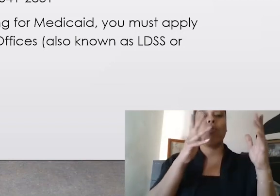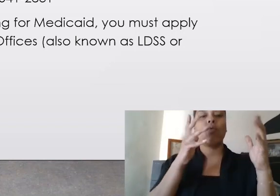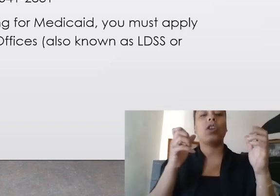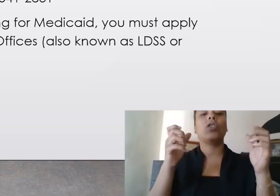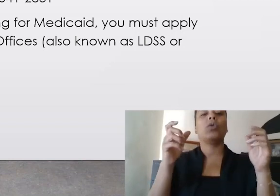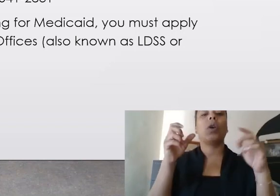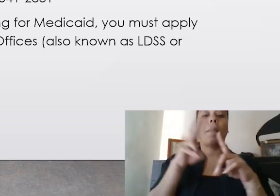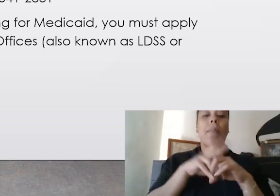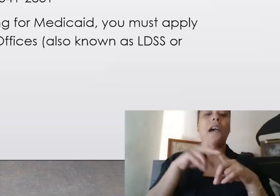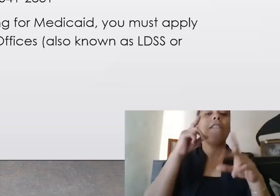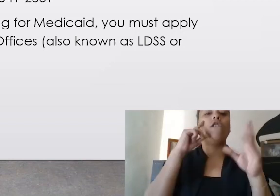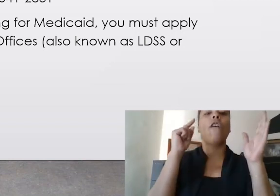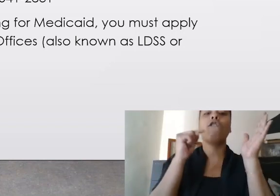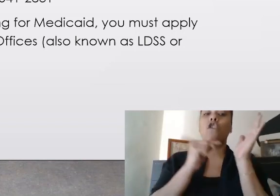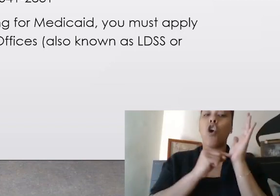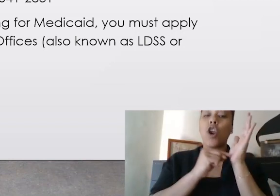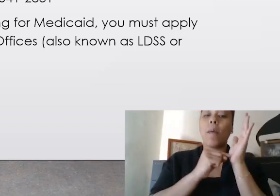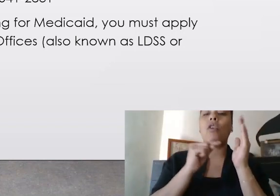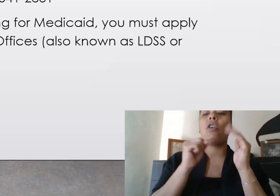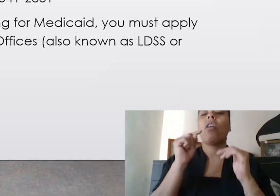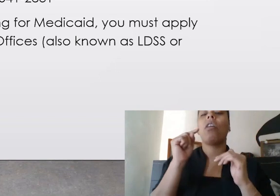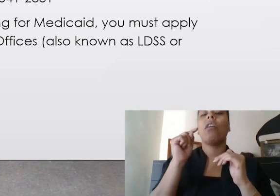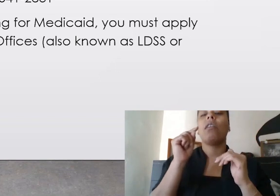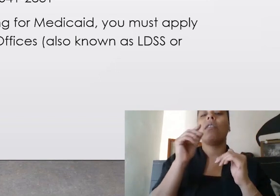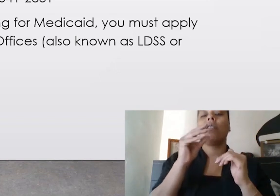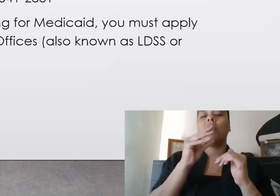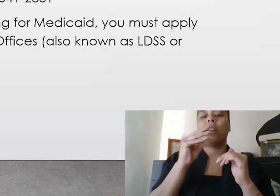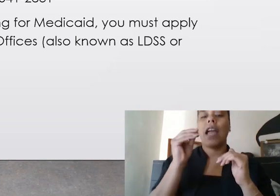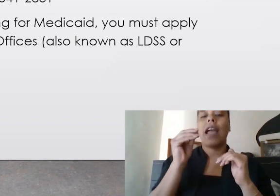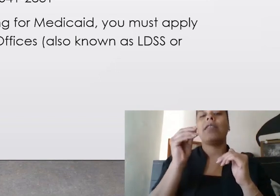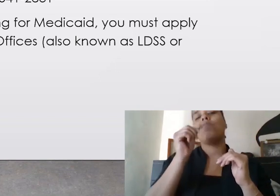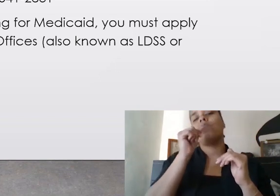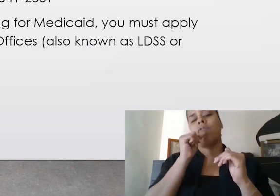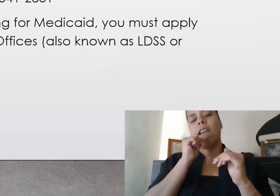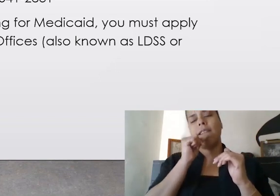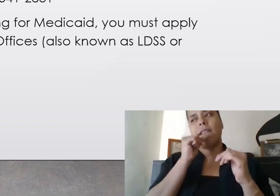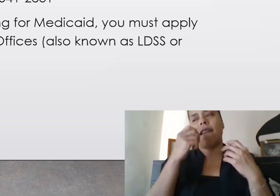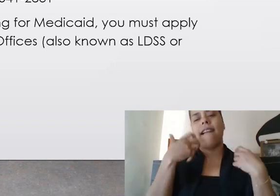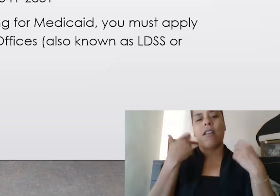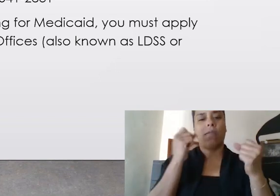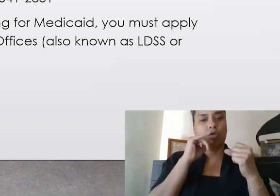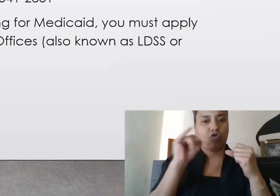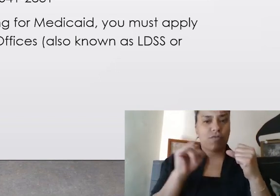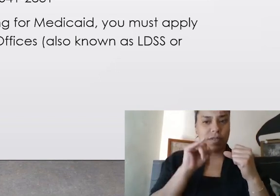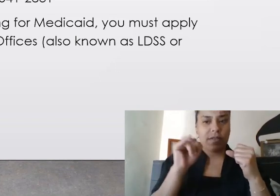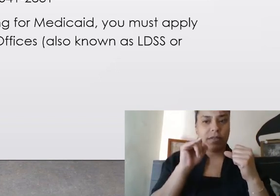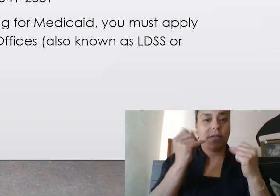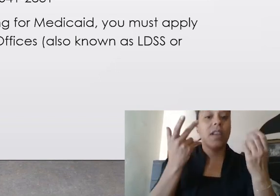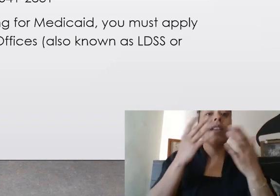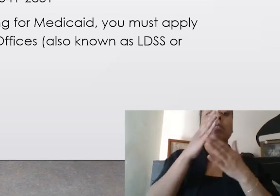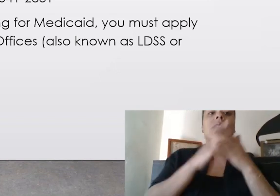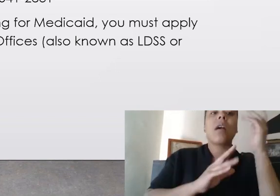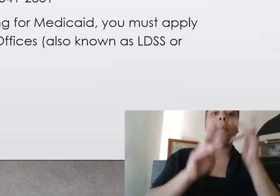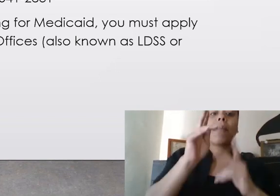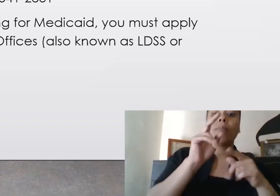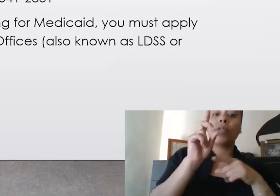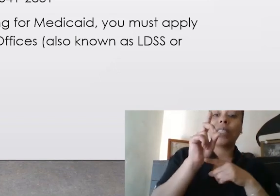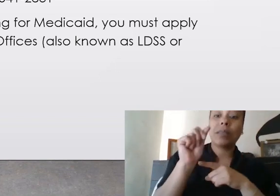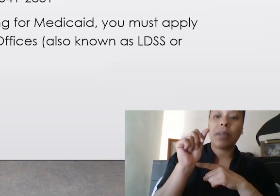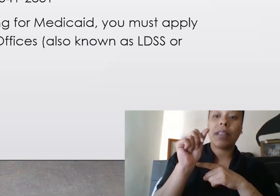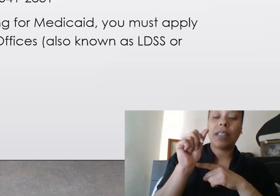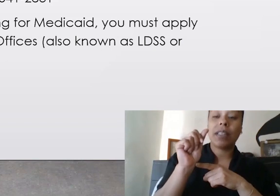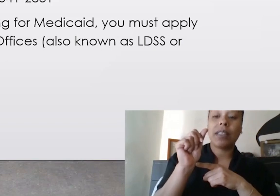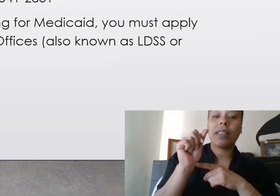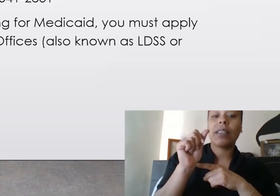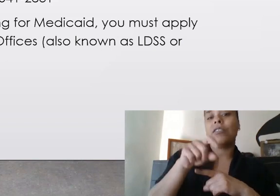affordable and also private healthcare insurance. So people with disabilities, you have